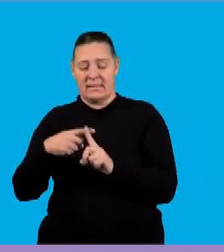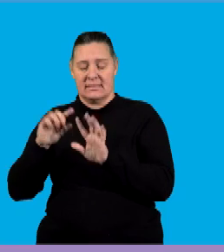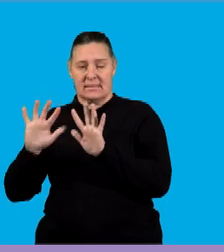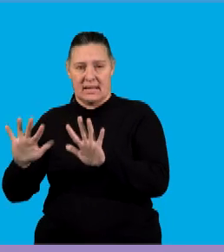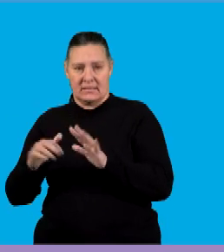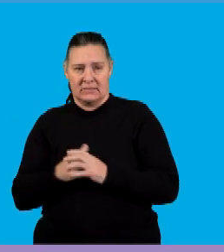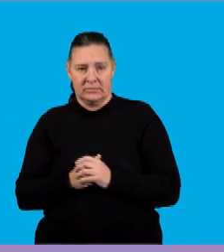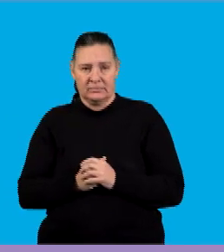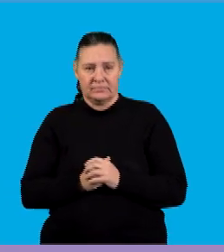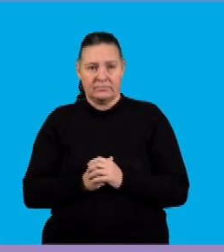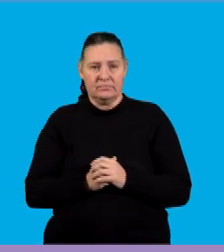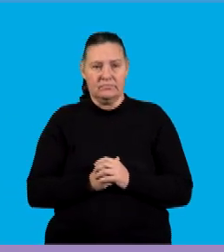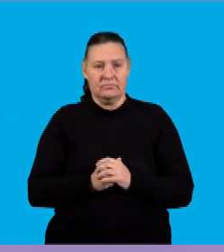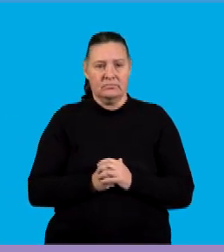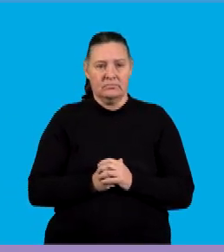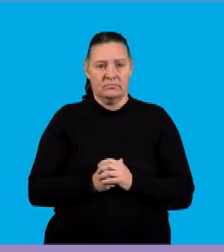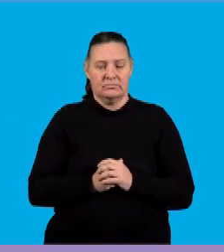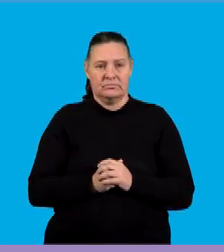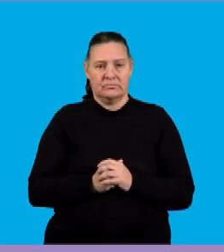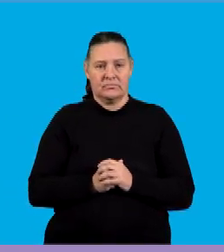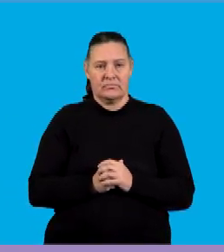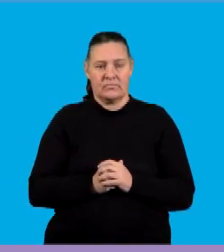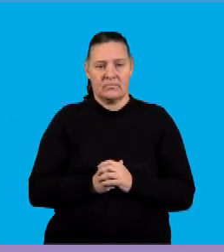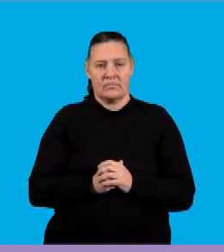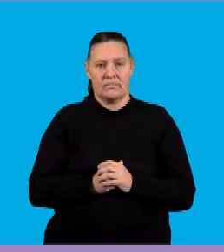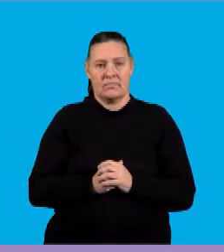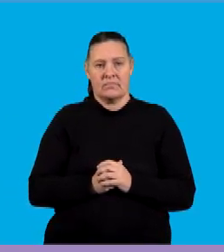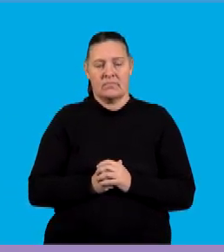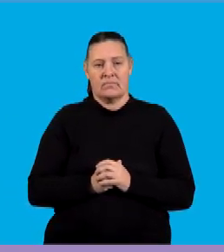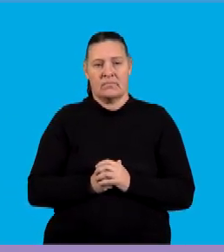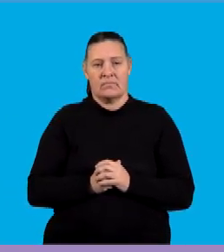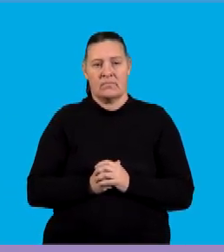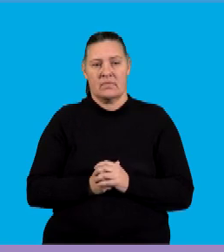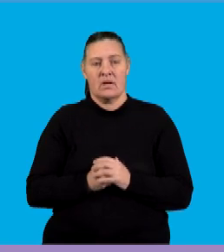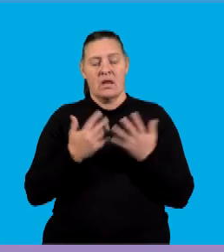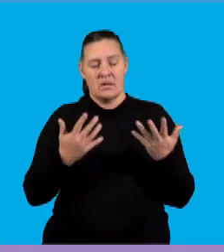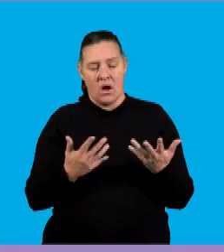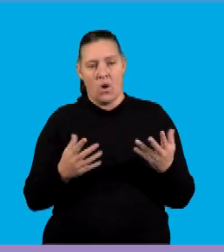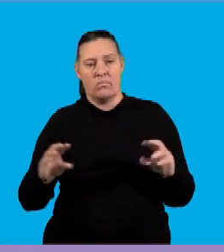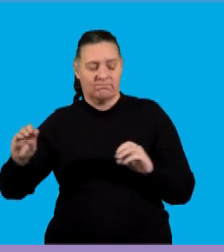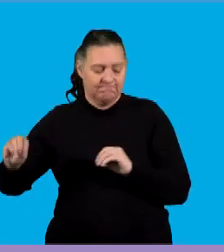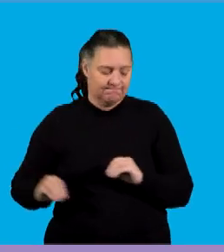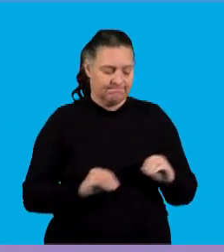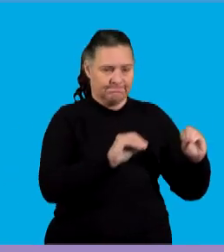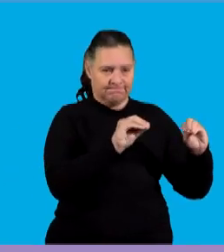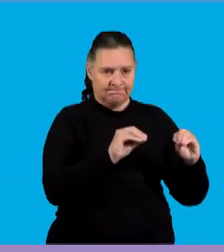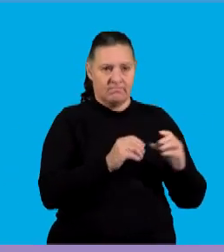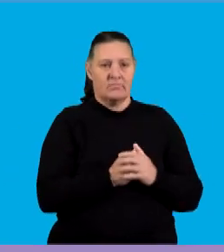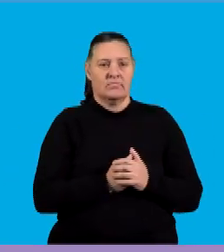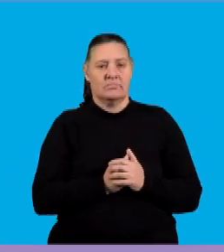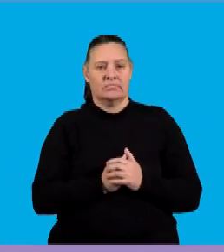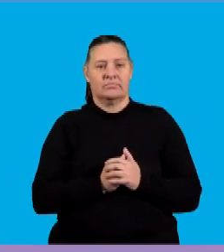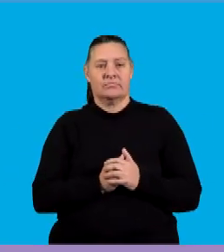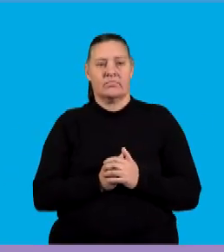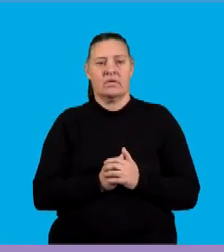we've substituted 0 in the place of y. Now we need to get to the x. So we need to solve